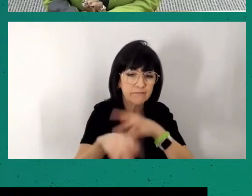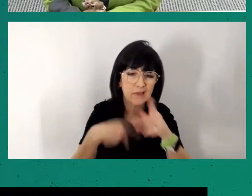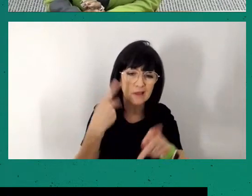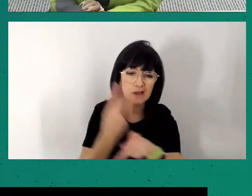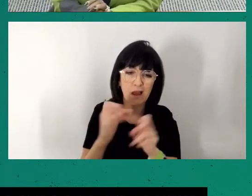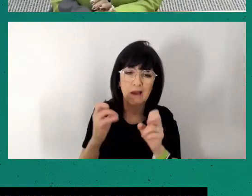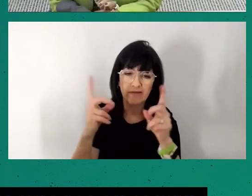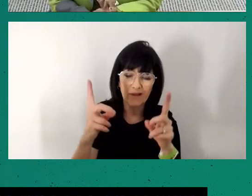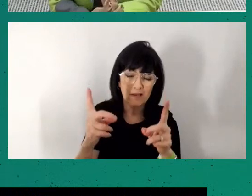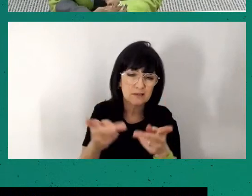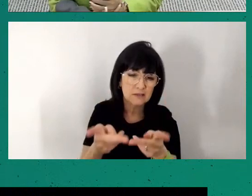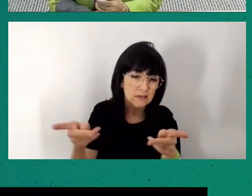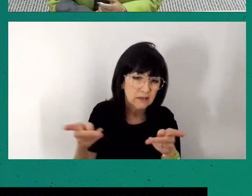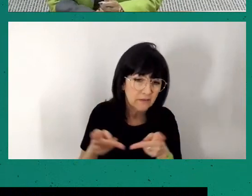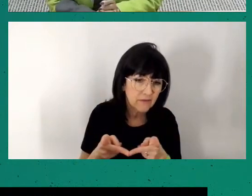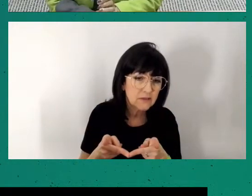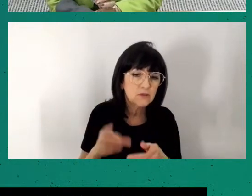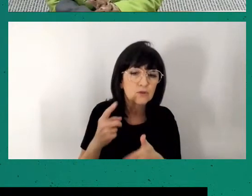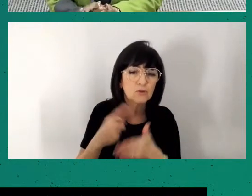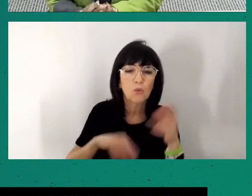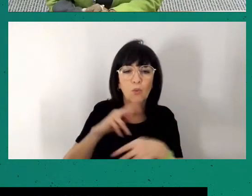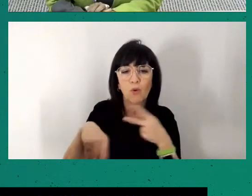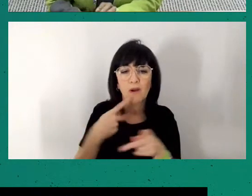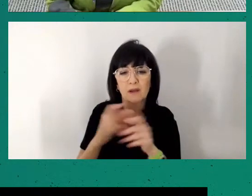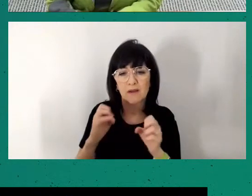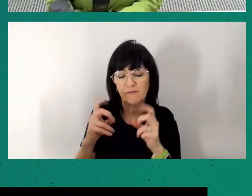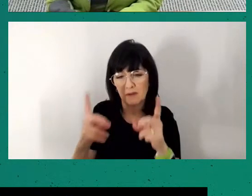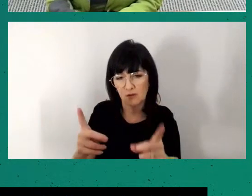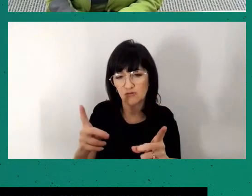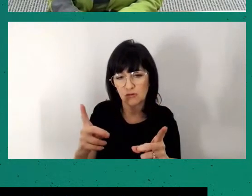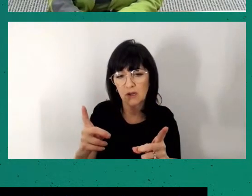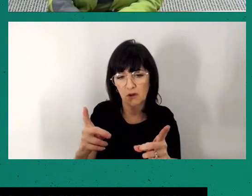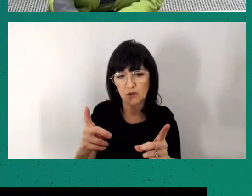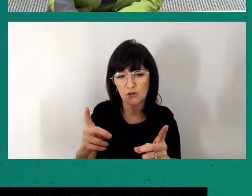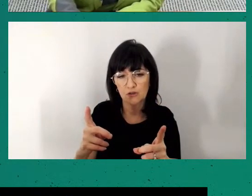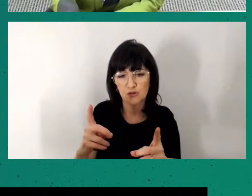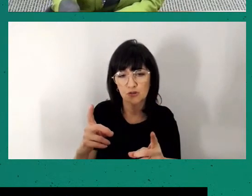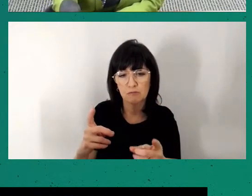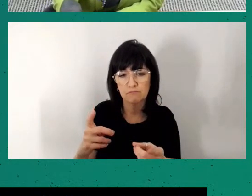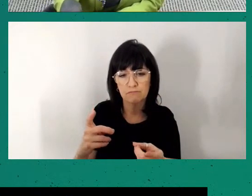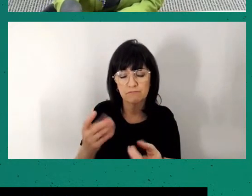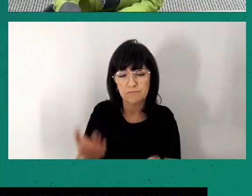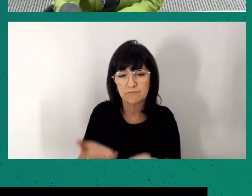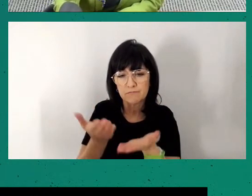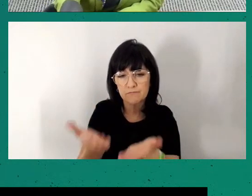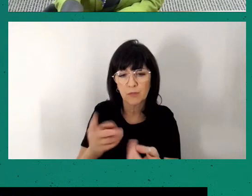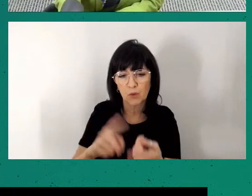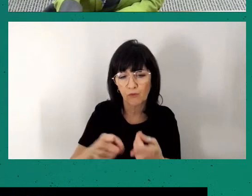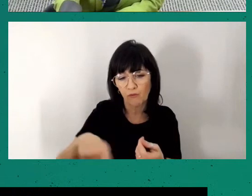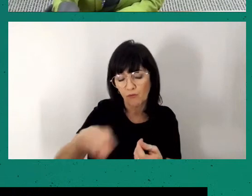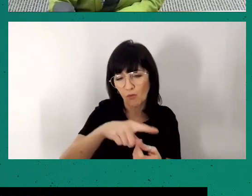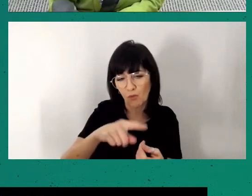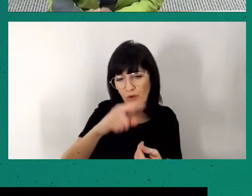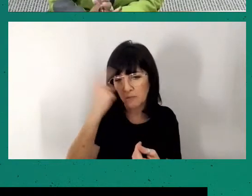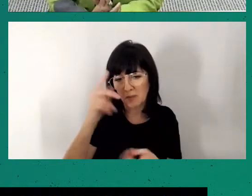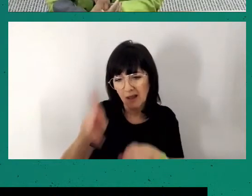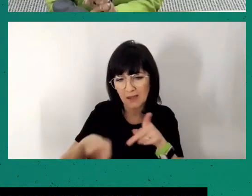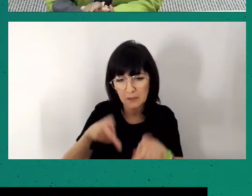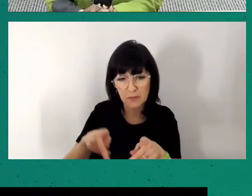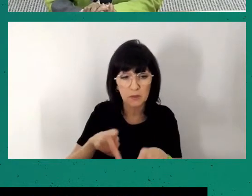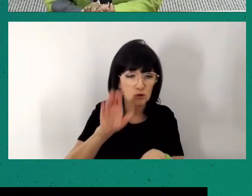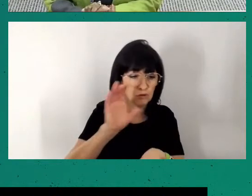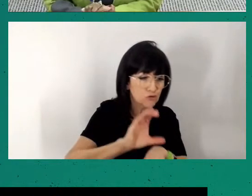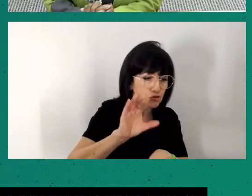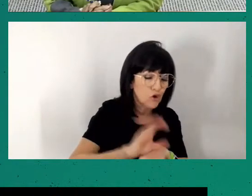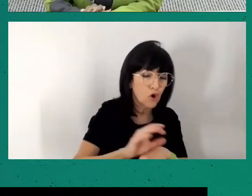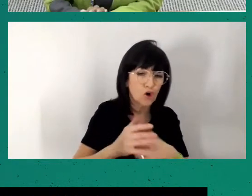the education that was provided for Black people, actually through the churches and the Quakers and the